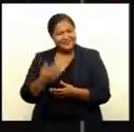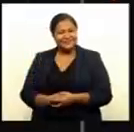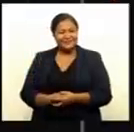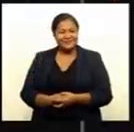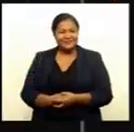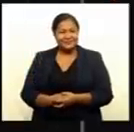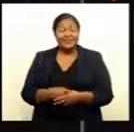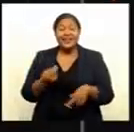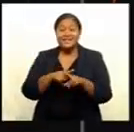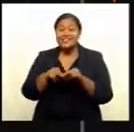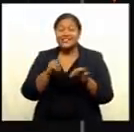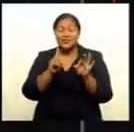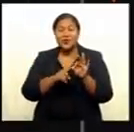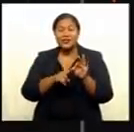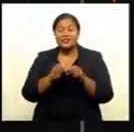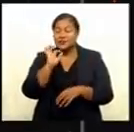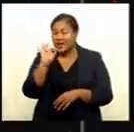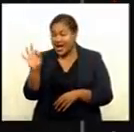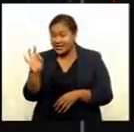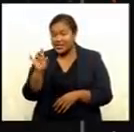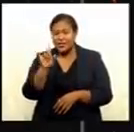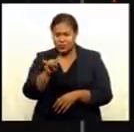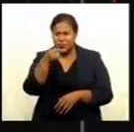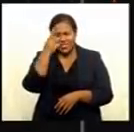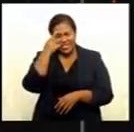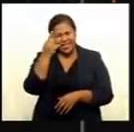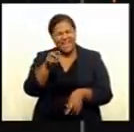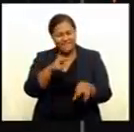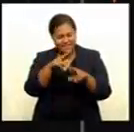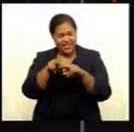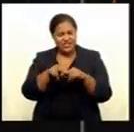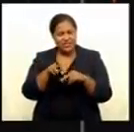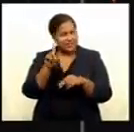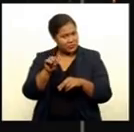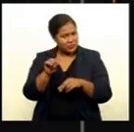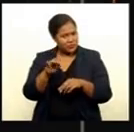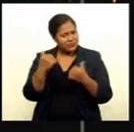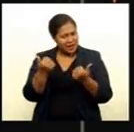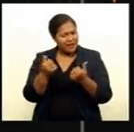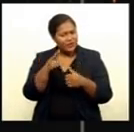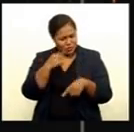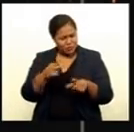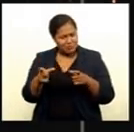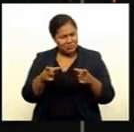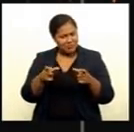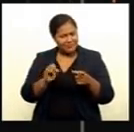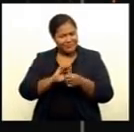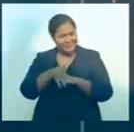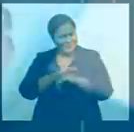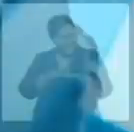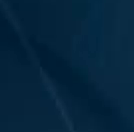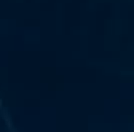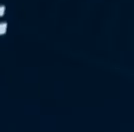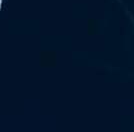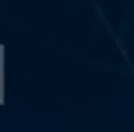In Fijian Pulse, we ask, do you think Fijians are doing enough to help contain the spread of COVID-19?